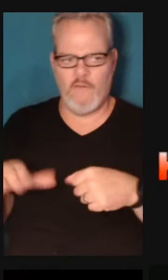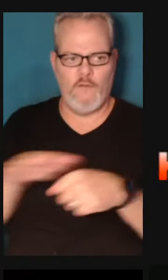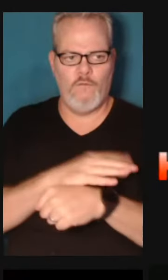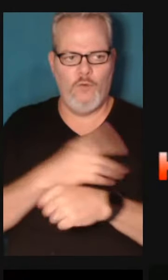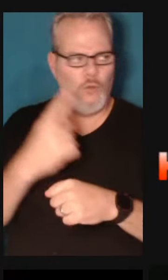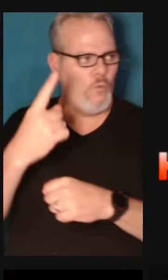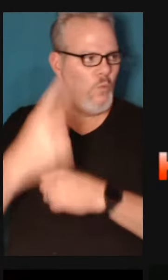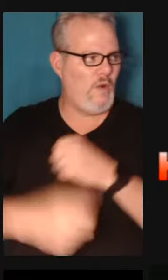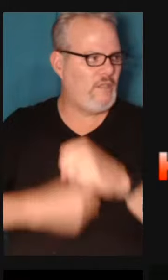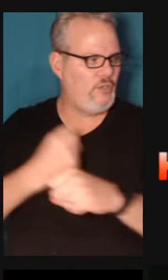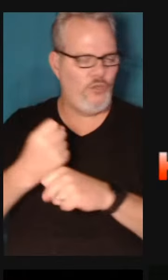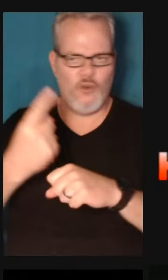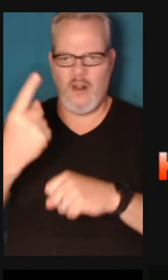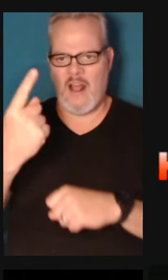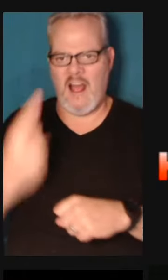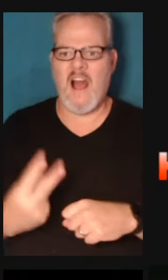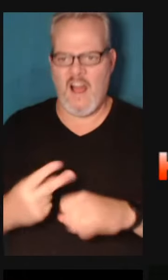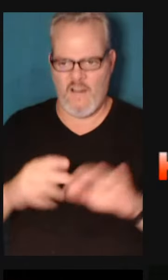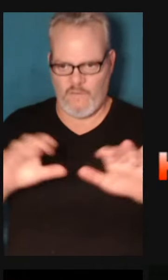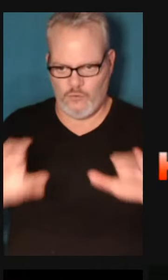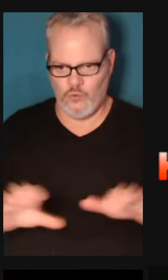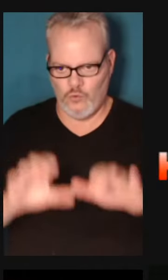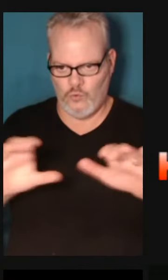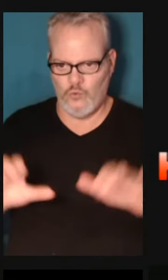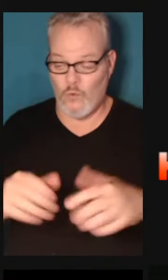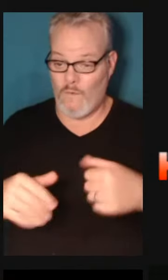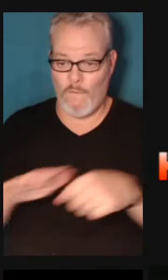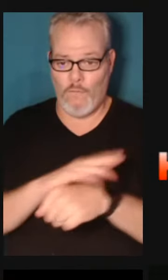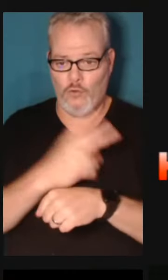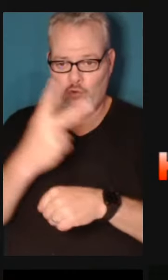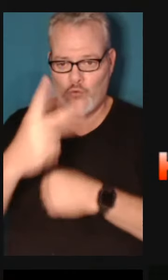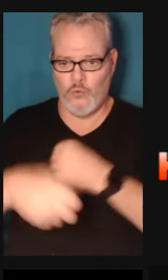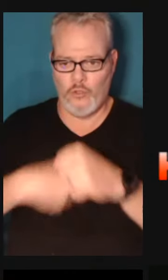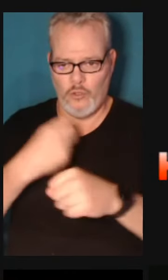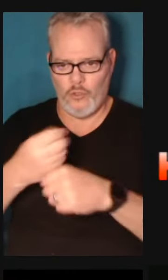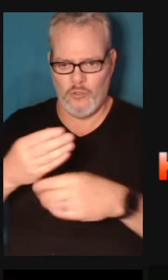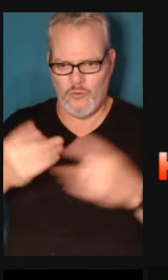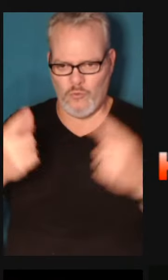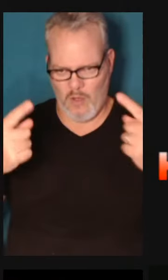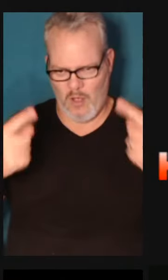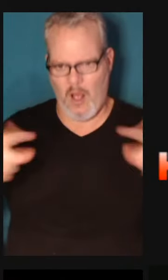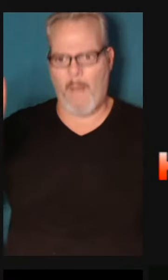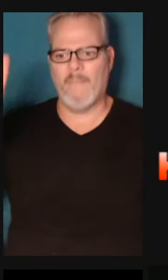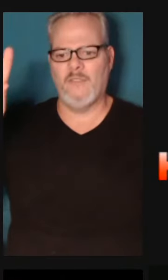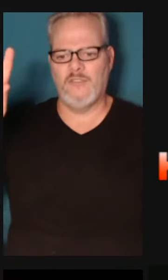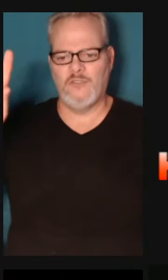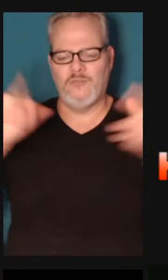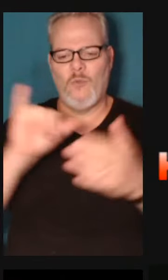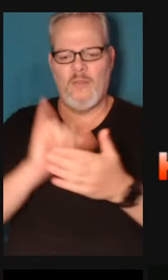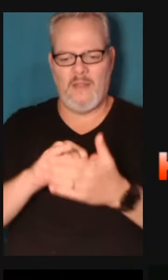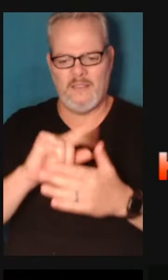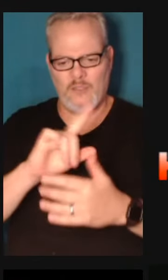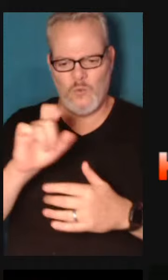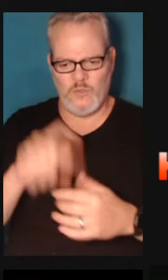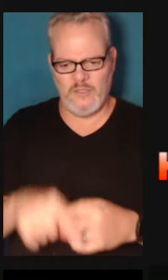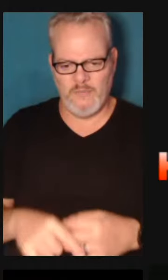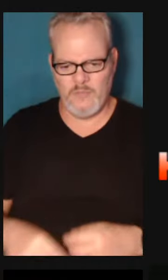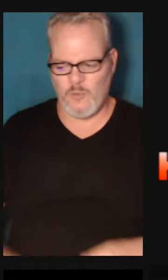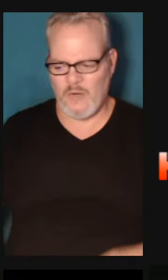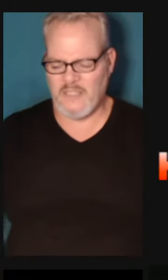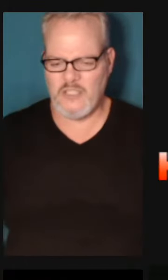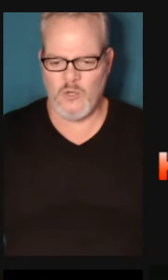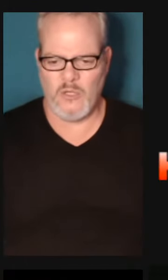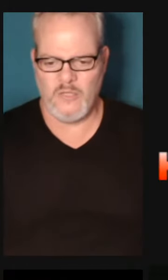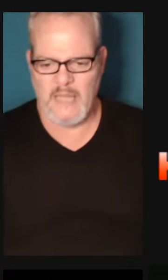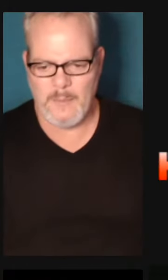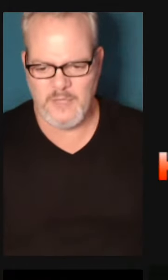this, or a full 2 years to accomplish the filling work. So that's really the question there: is how stable will it be